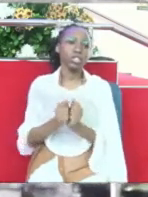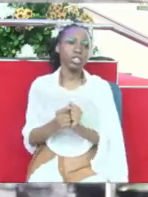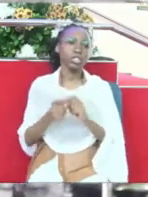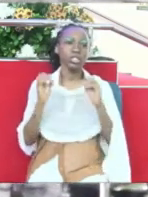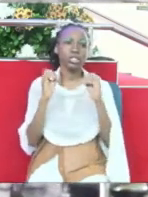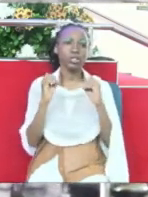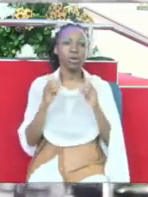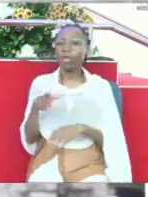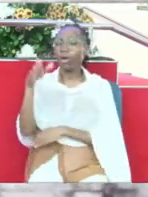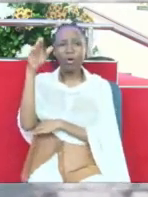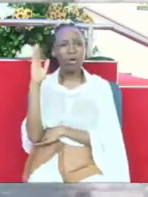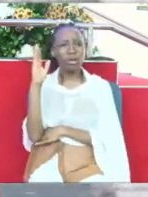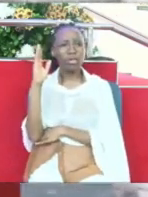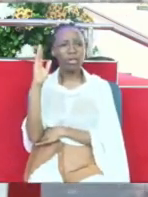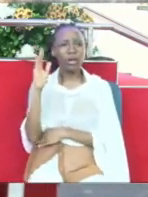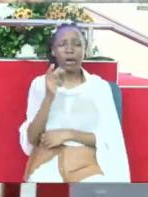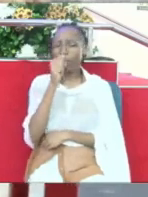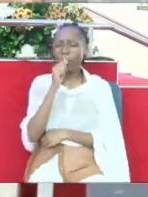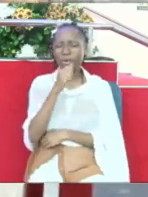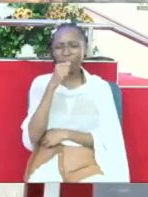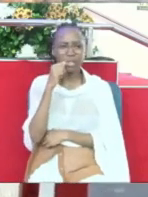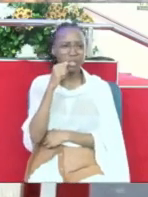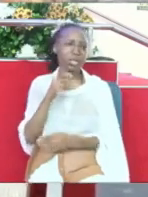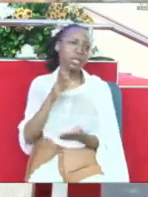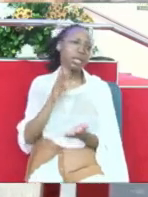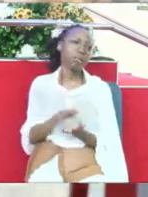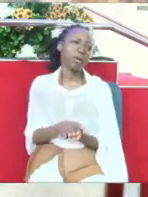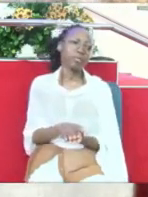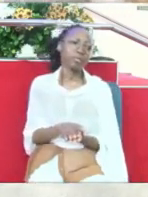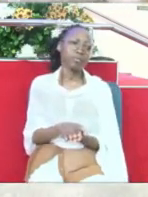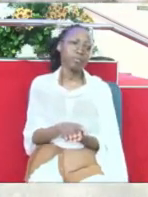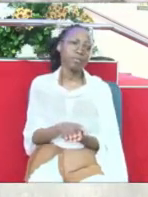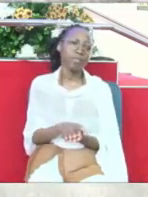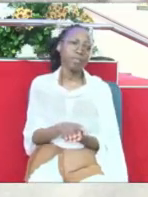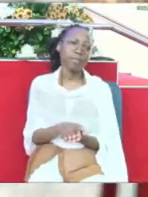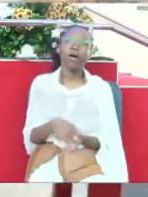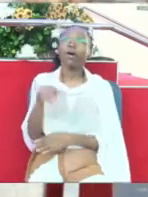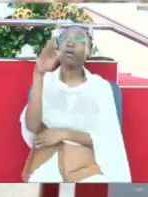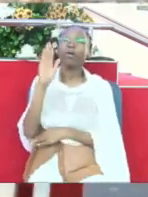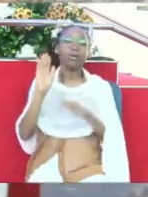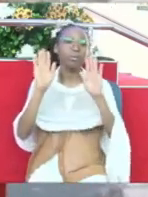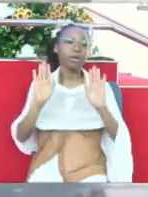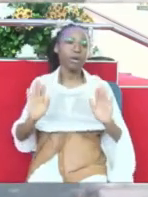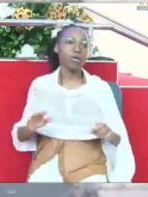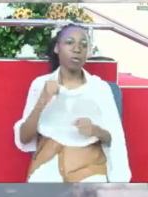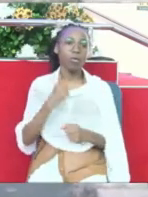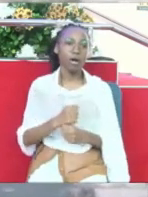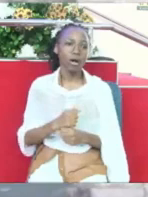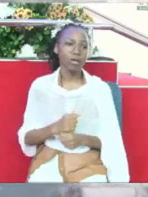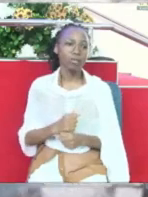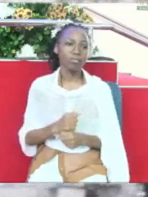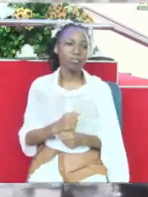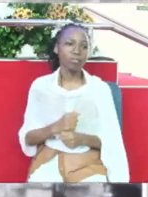the covenant keeper. Yeye ndiye uweka ahadi. He is the God in this house. Huyo ndiye Mungu ambaye yuko kwenye nyumba hii. And he is willing to touch our